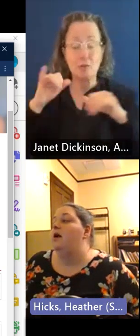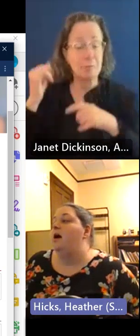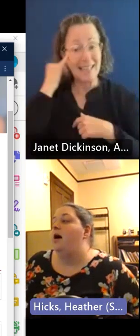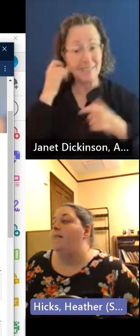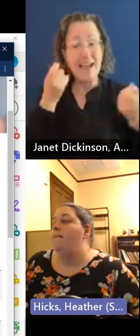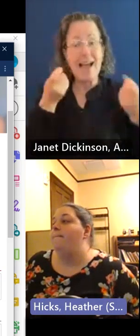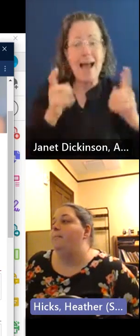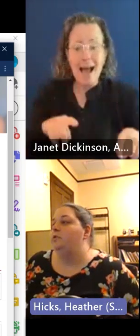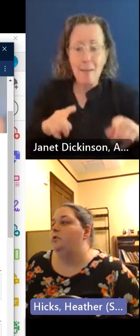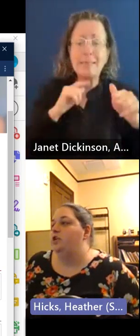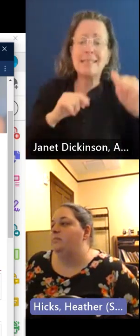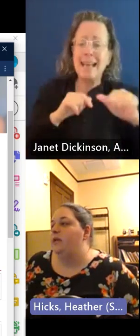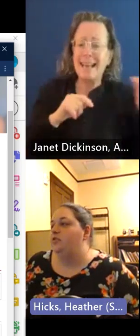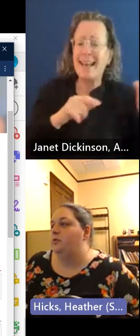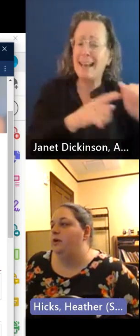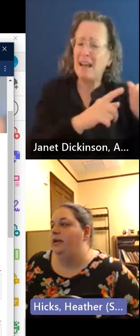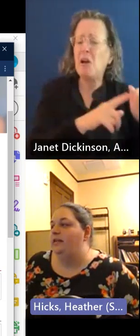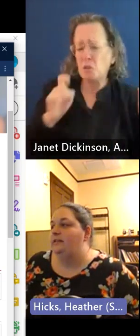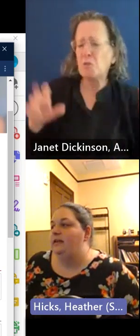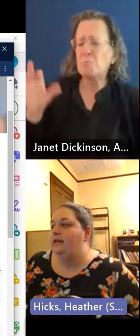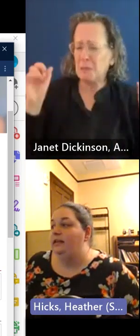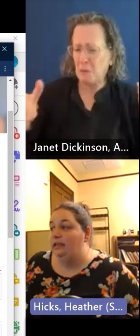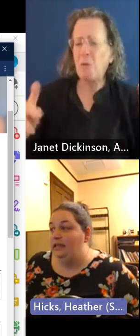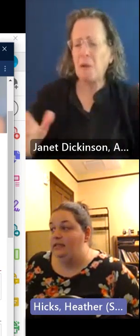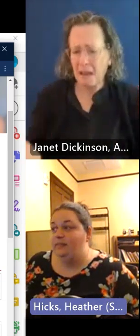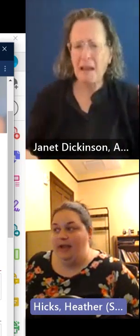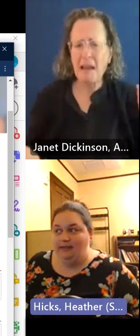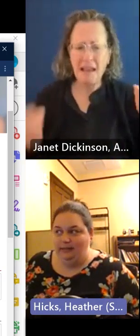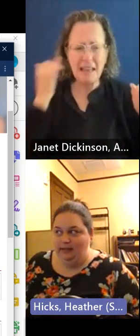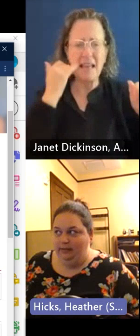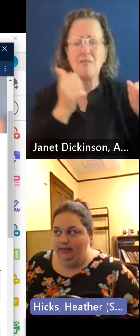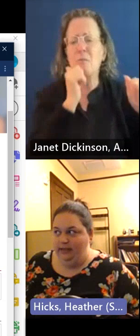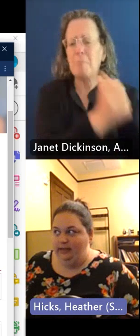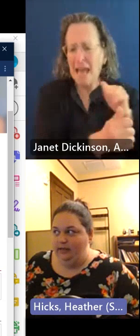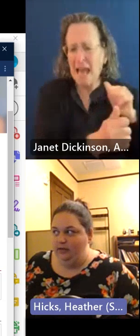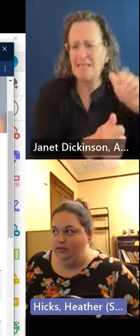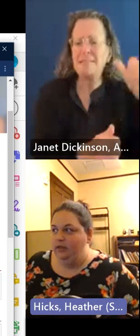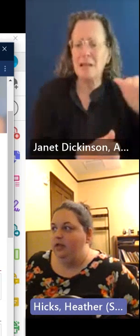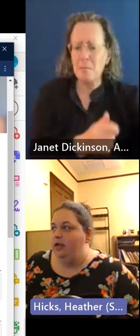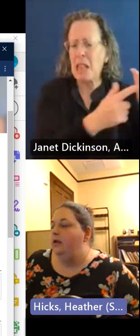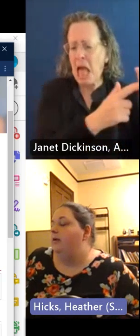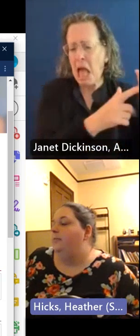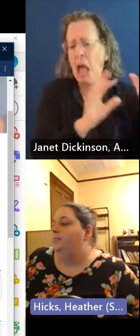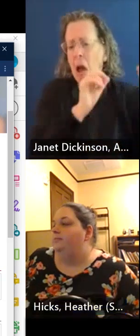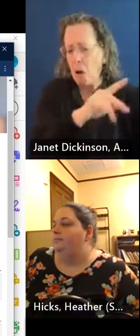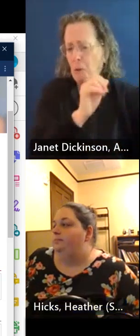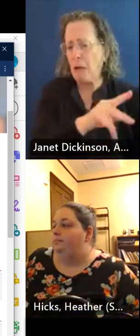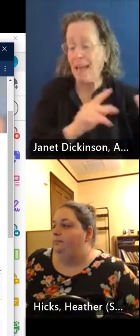part. So just make sure it's at least passing AA standards.